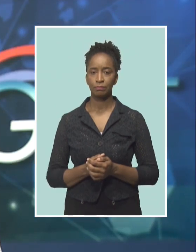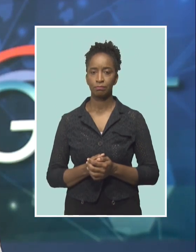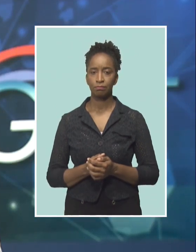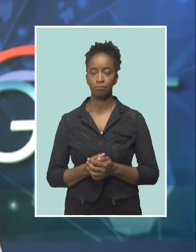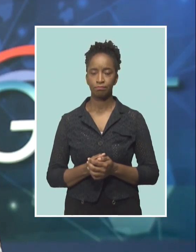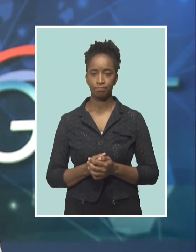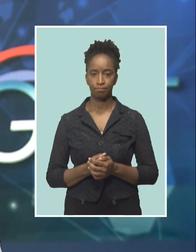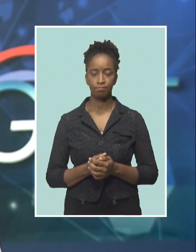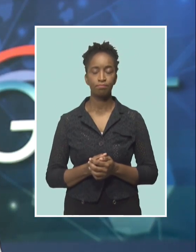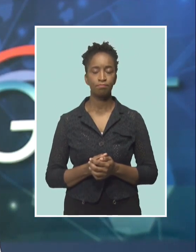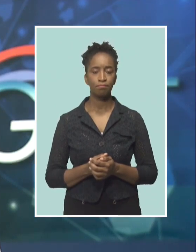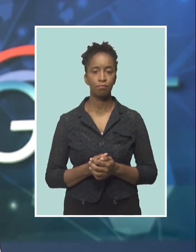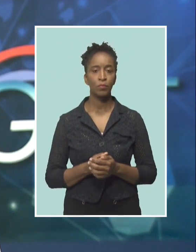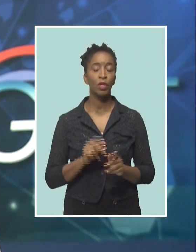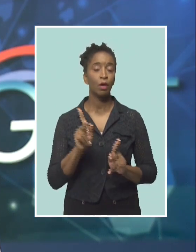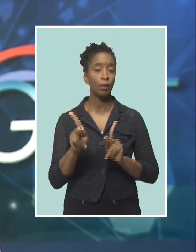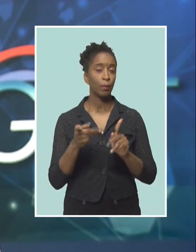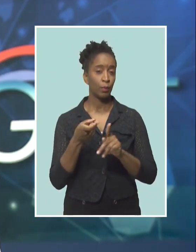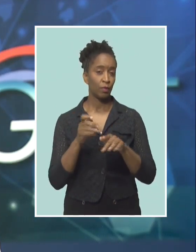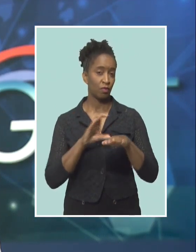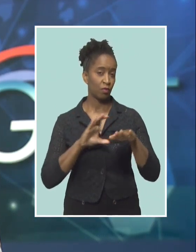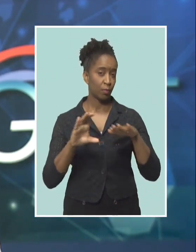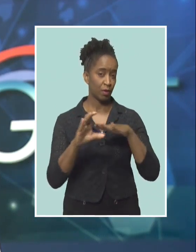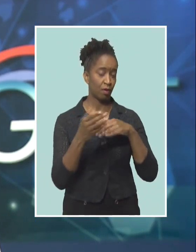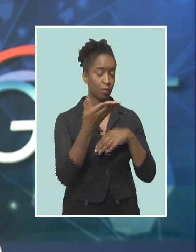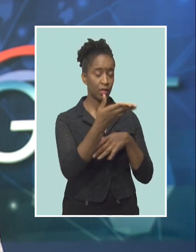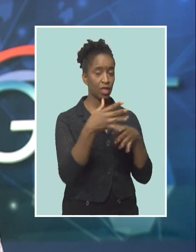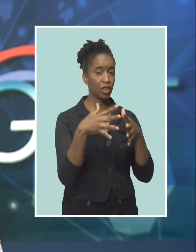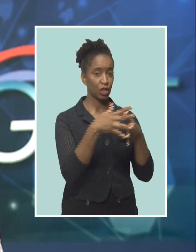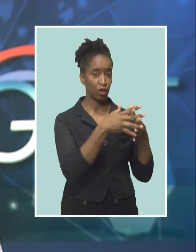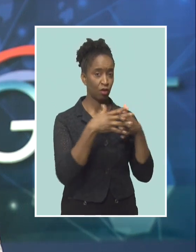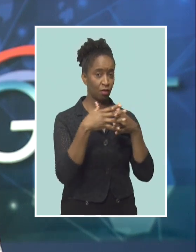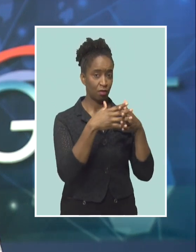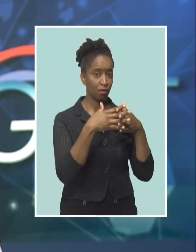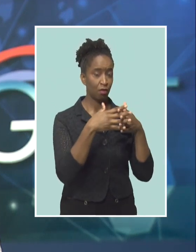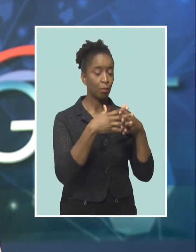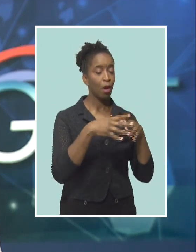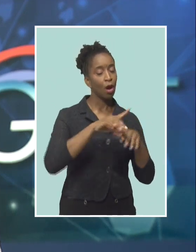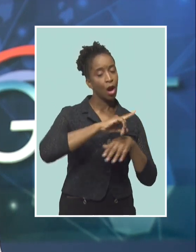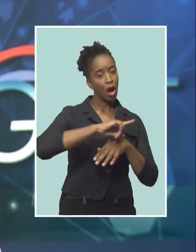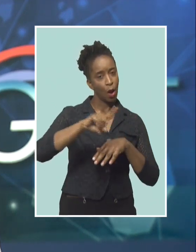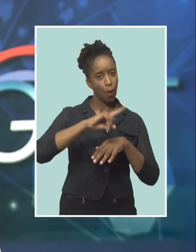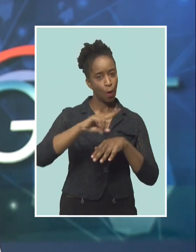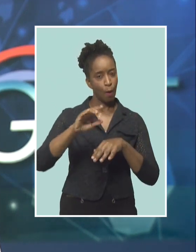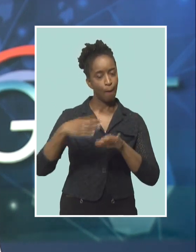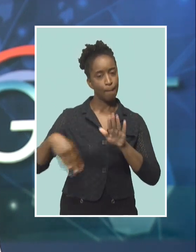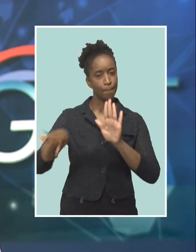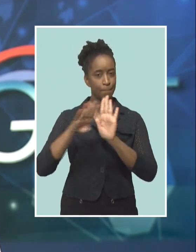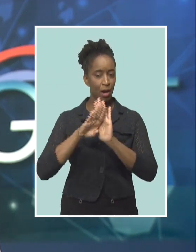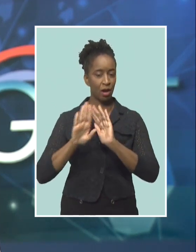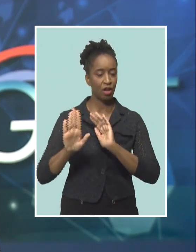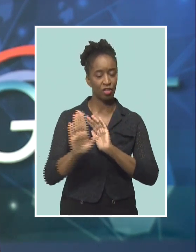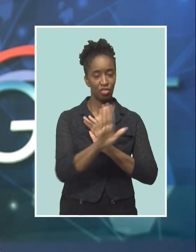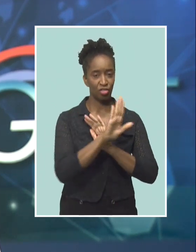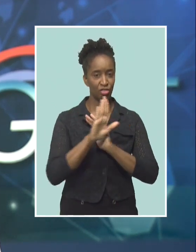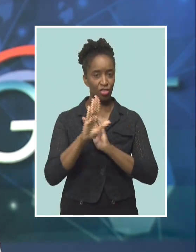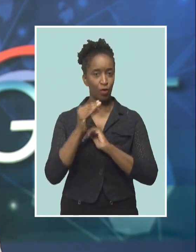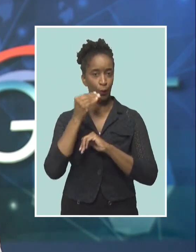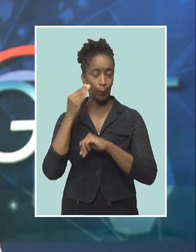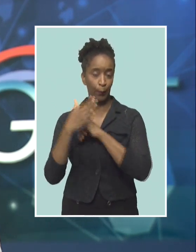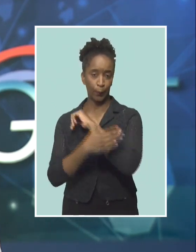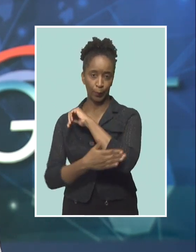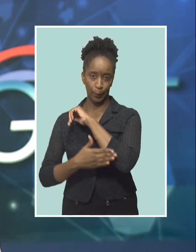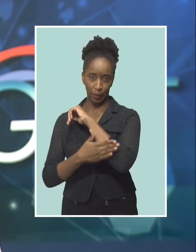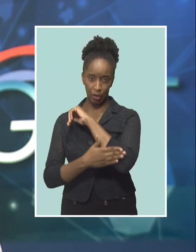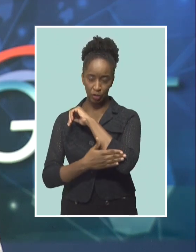of Caribbean nationals by the Donald Trump administration in the U.S. is not so much a CARICOM issue as it is a matter for the individual